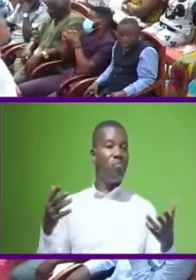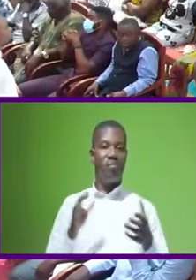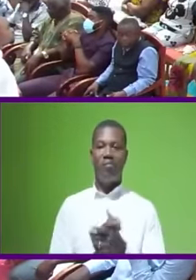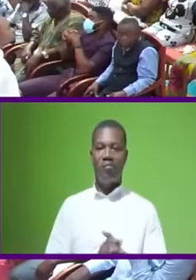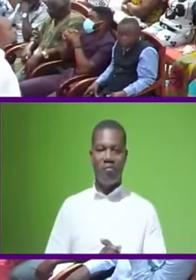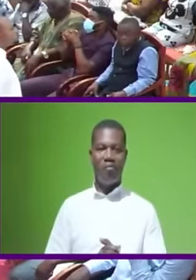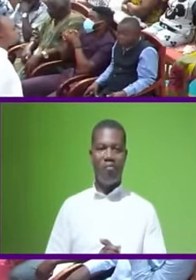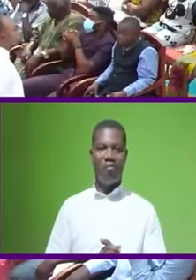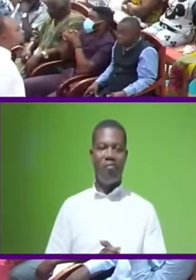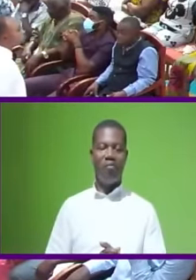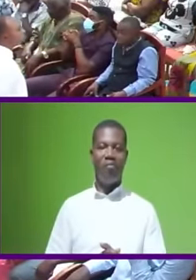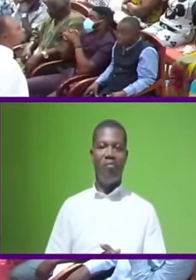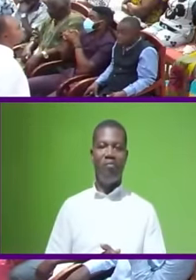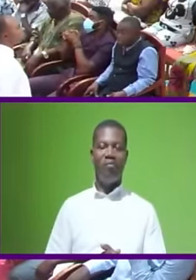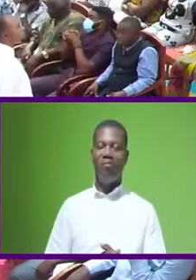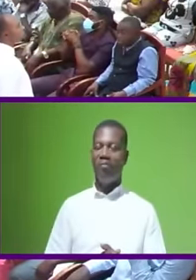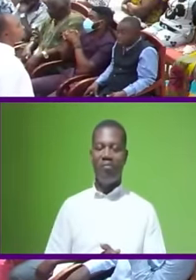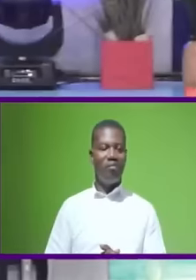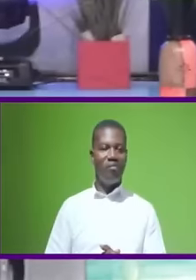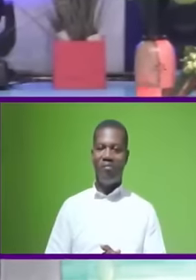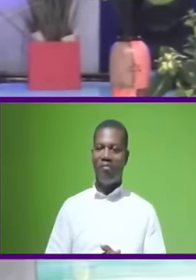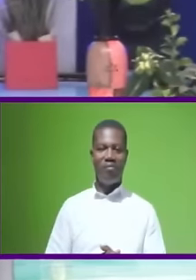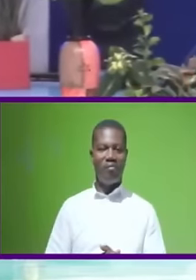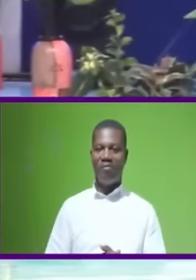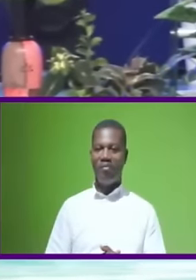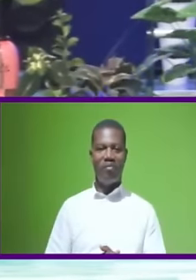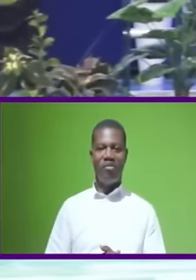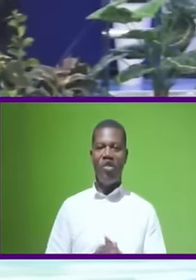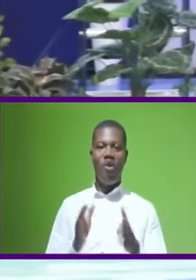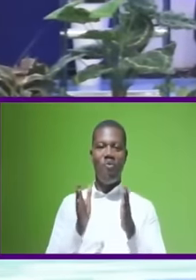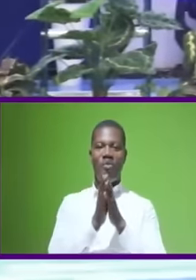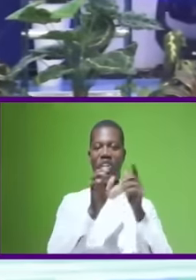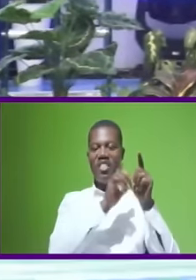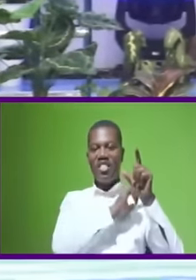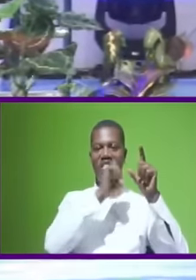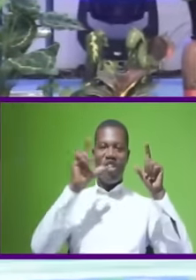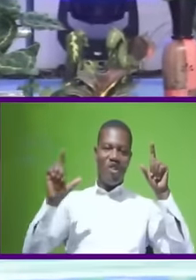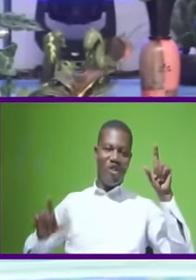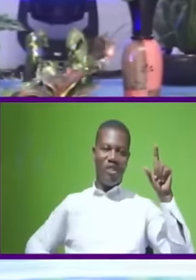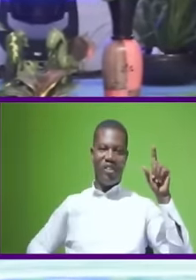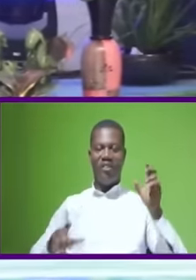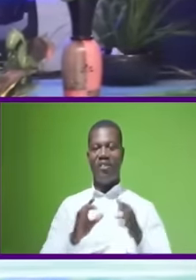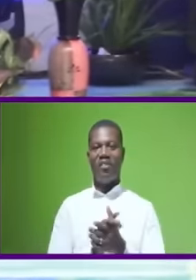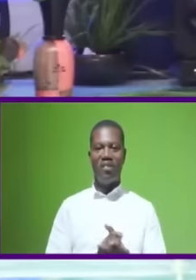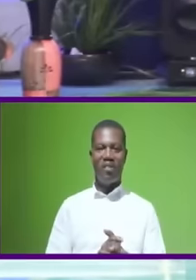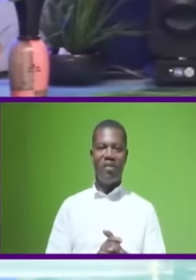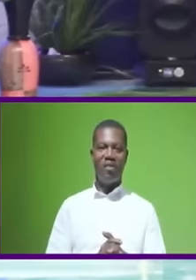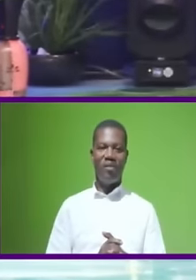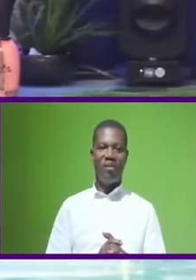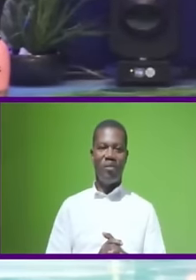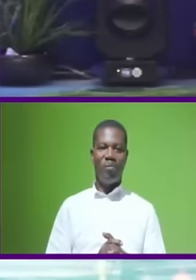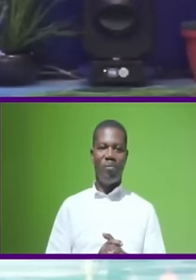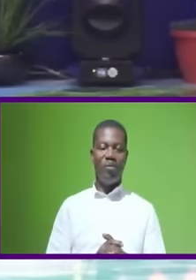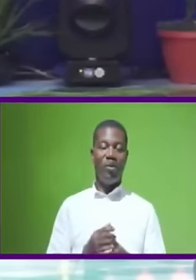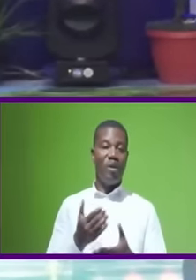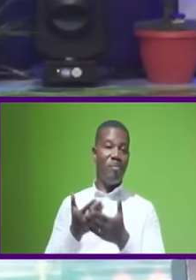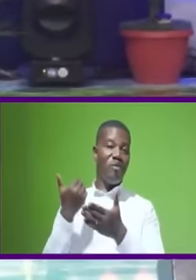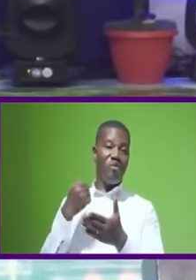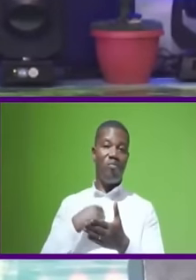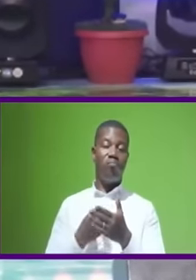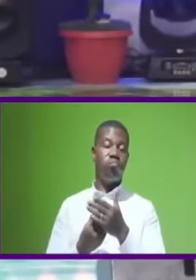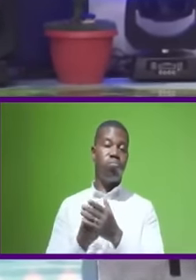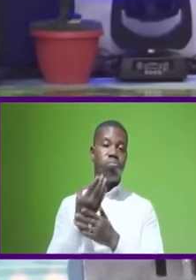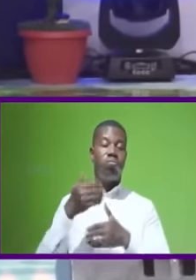myself. Yes. Praise the Lord. Hallelujah. Now me a 25 years